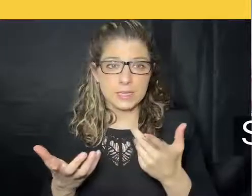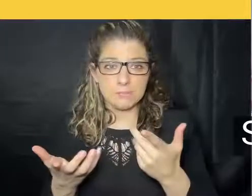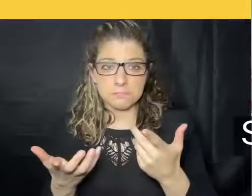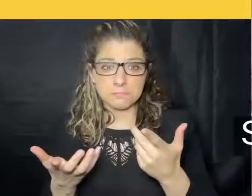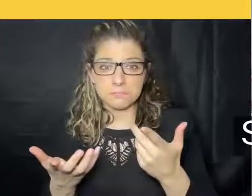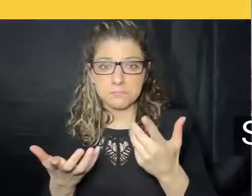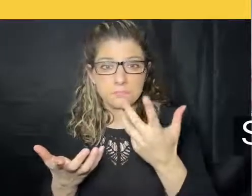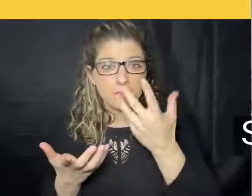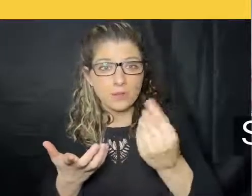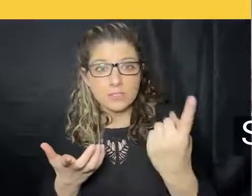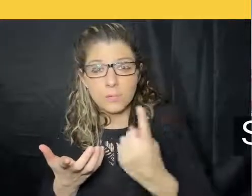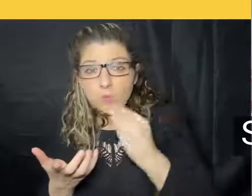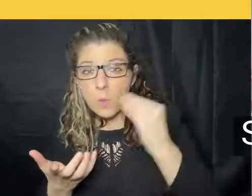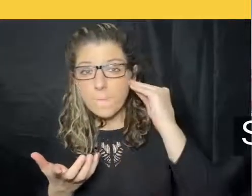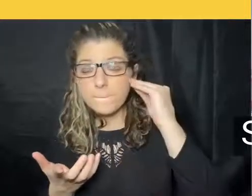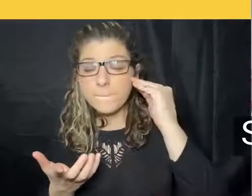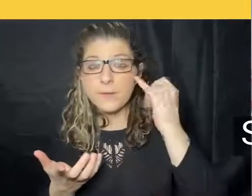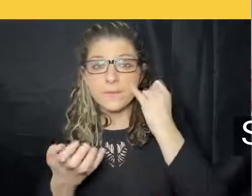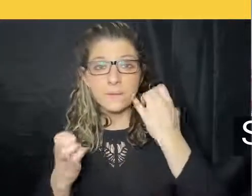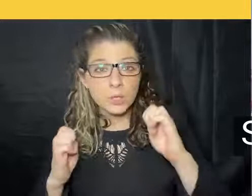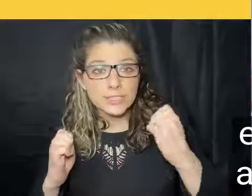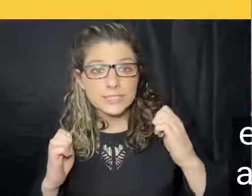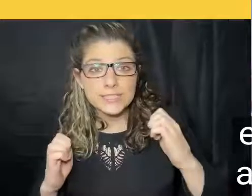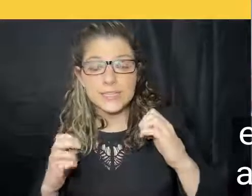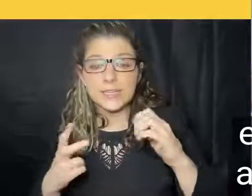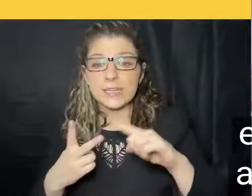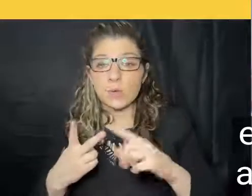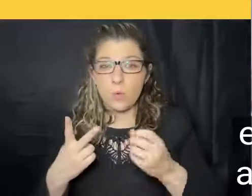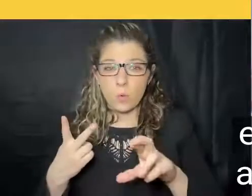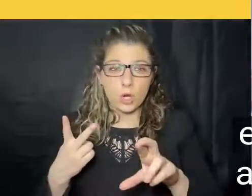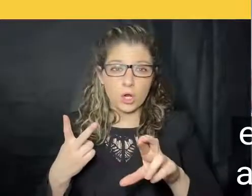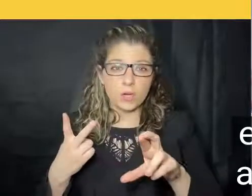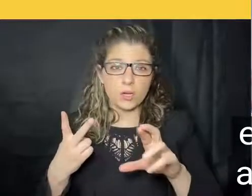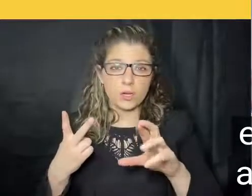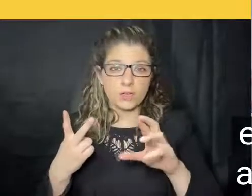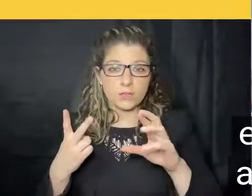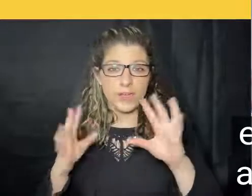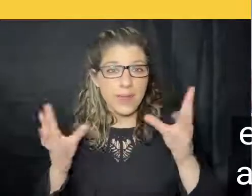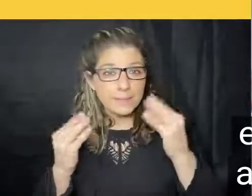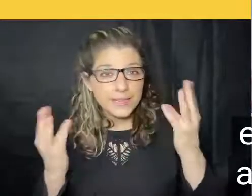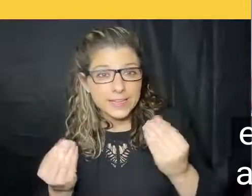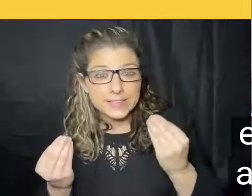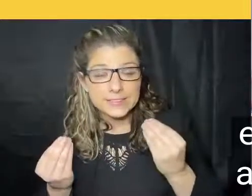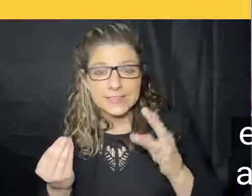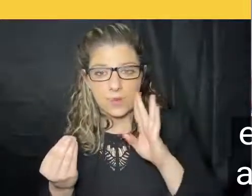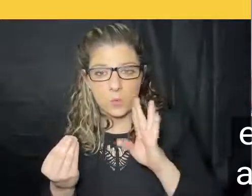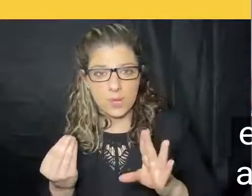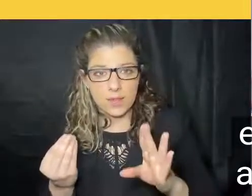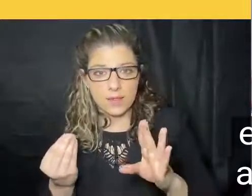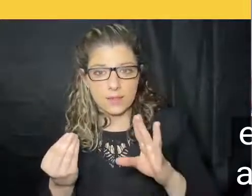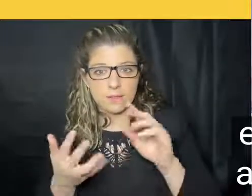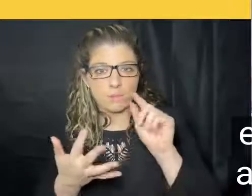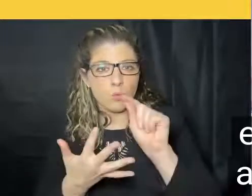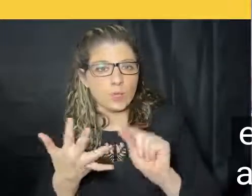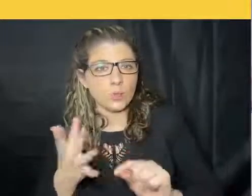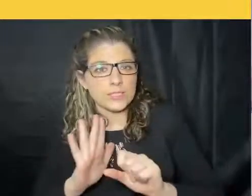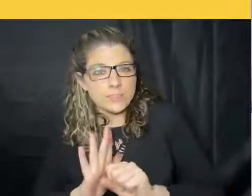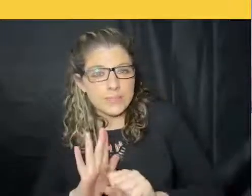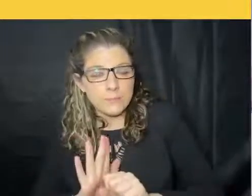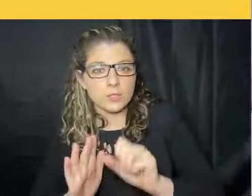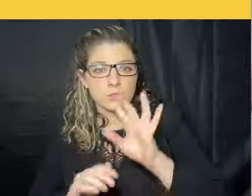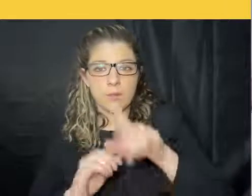happening outside of somebody's home if there's an emergency or in the ambulance. And they'll be able to point